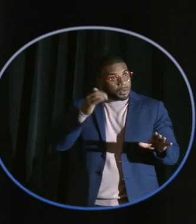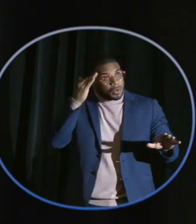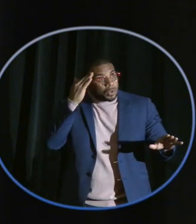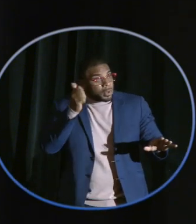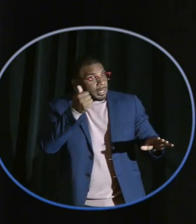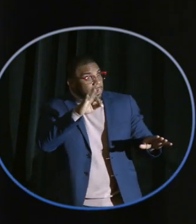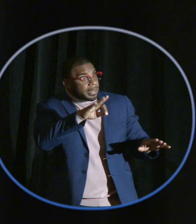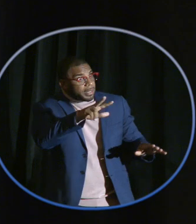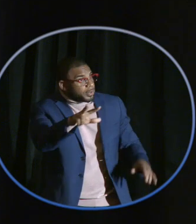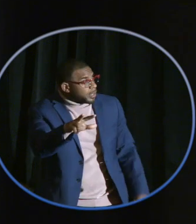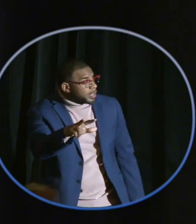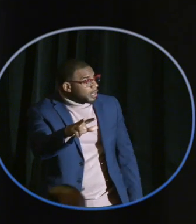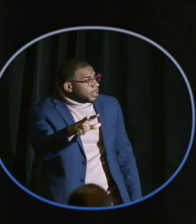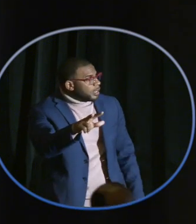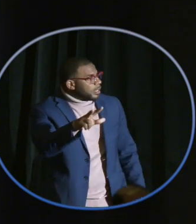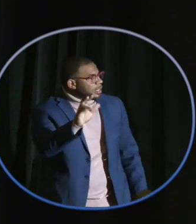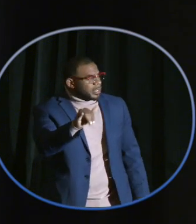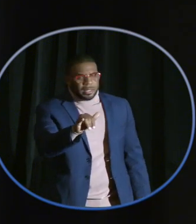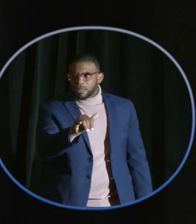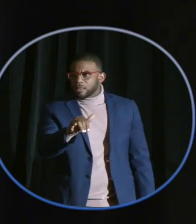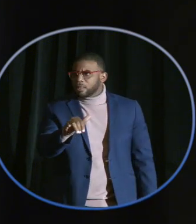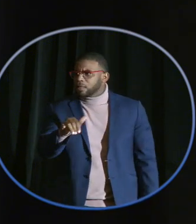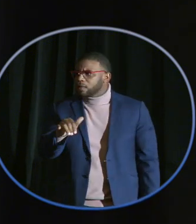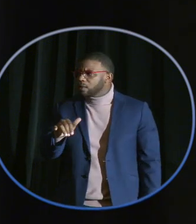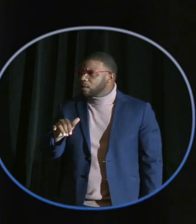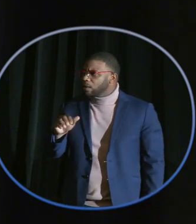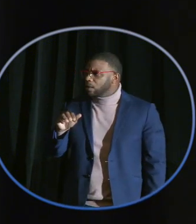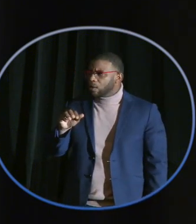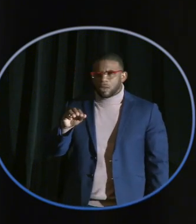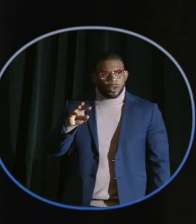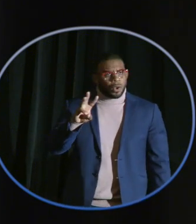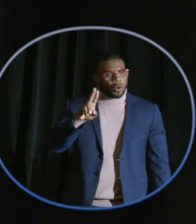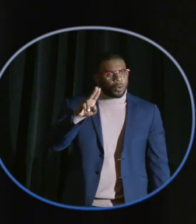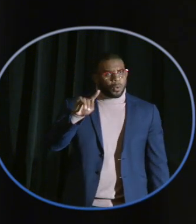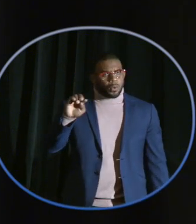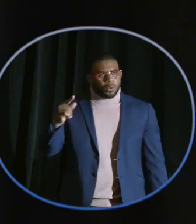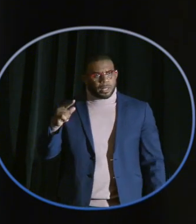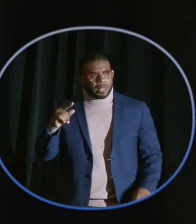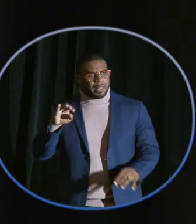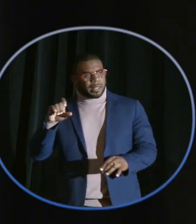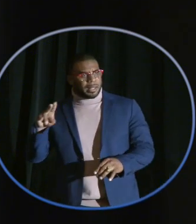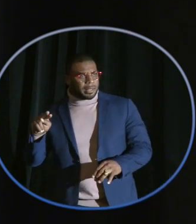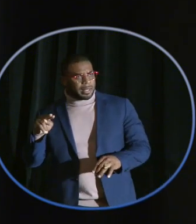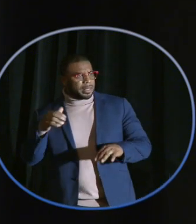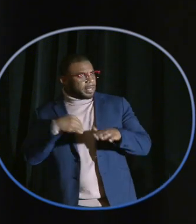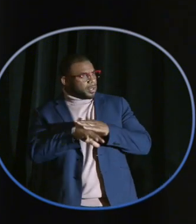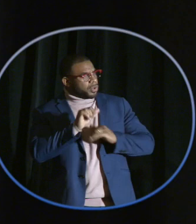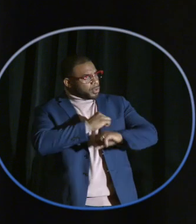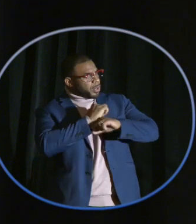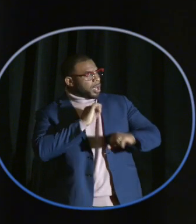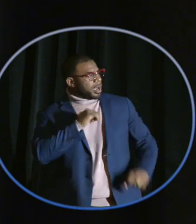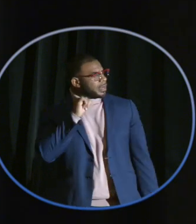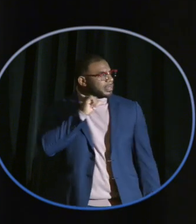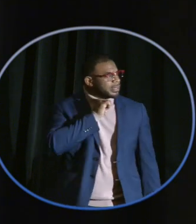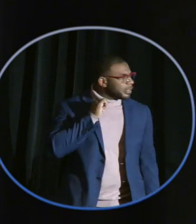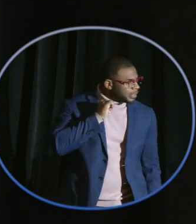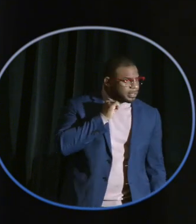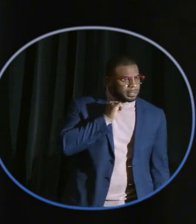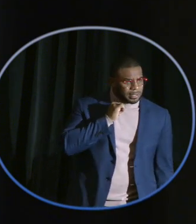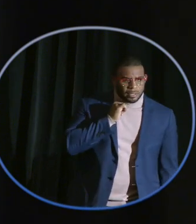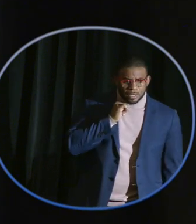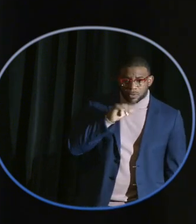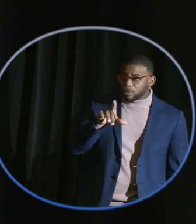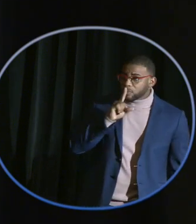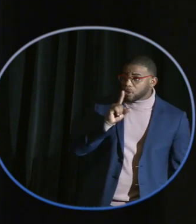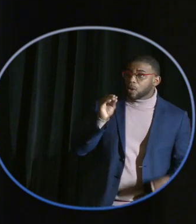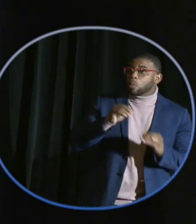in 1993 that Wu-Tang Clan's admonition that we should protect our neck